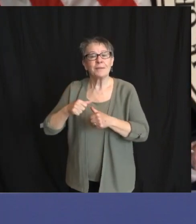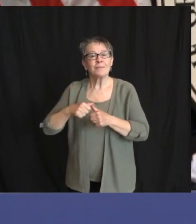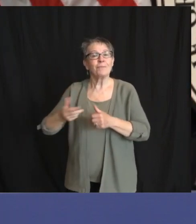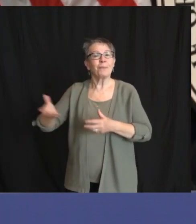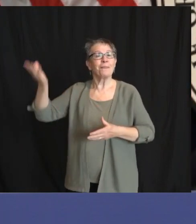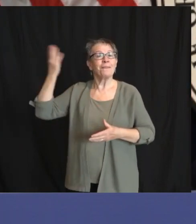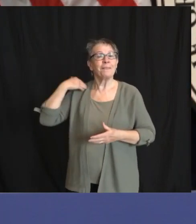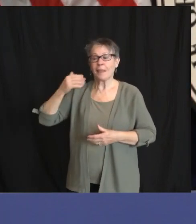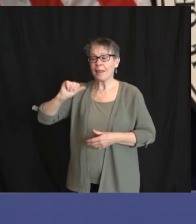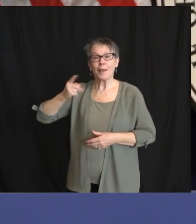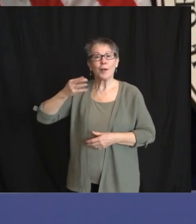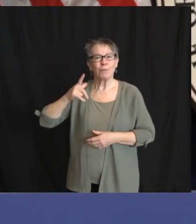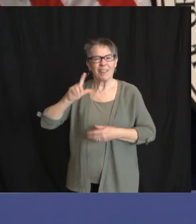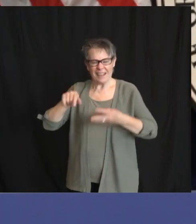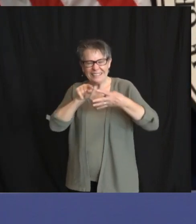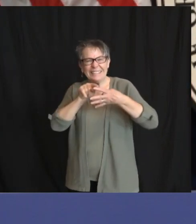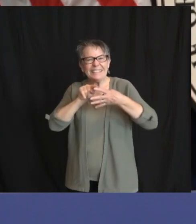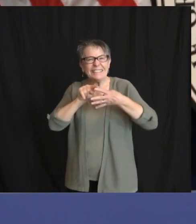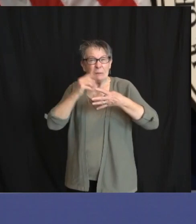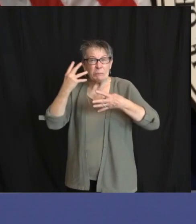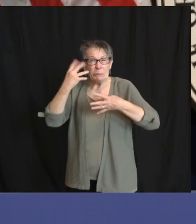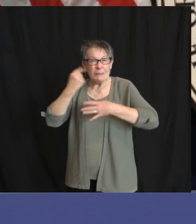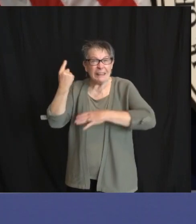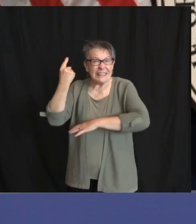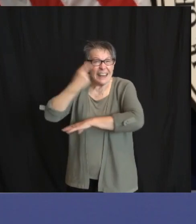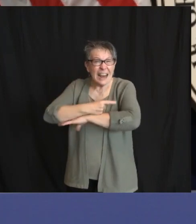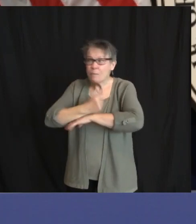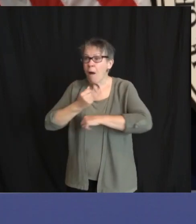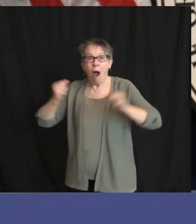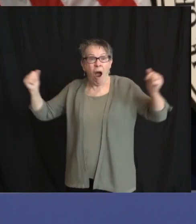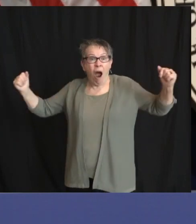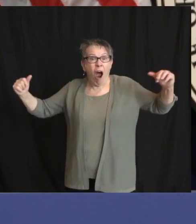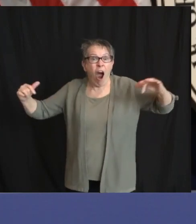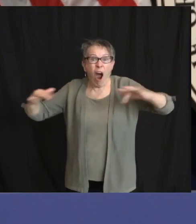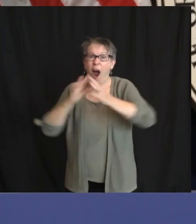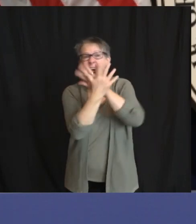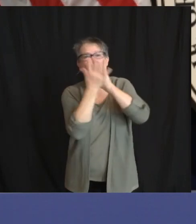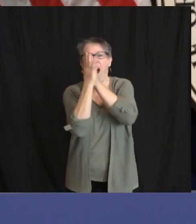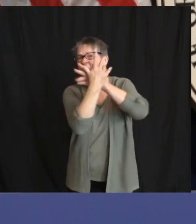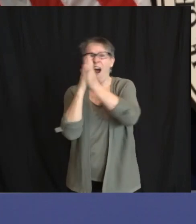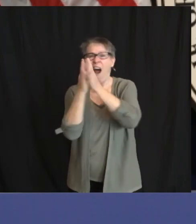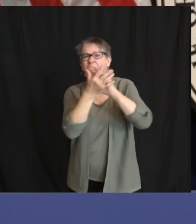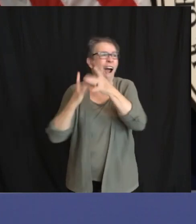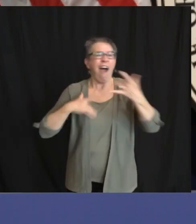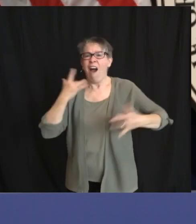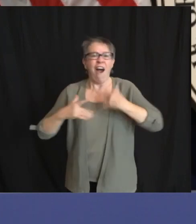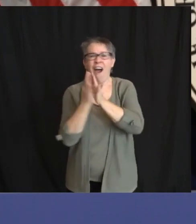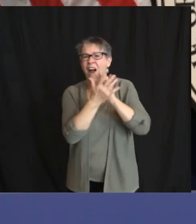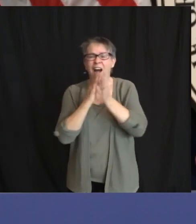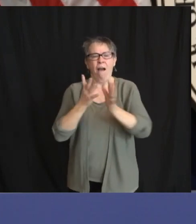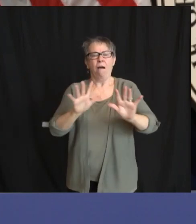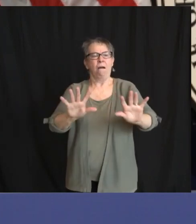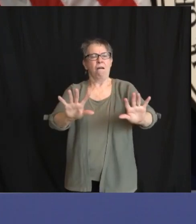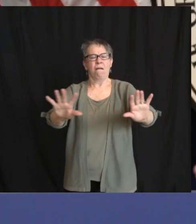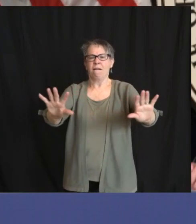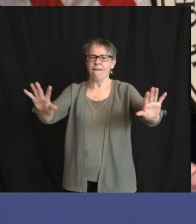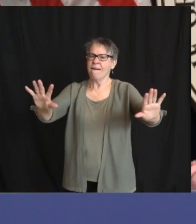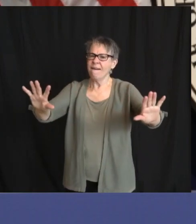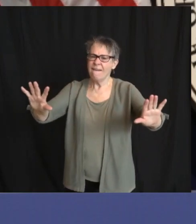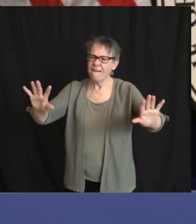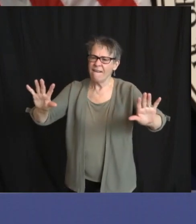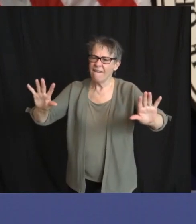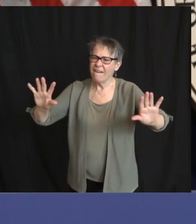every park with somebody on a one-on-one basis following you around. But we're going to be pretty pervasive. And again, early week,